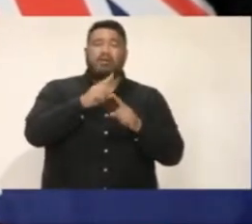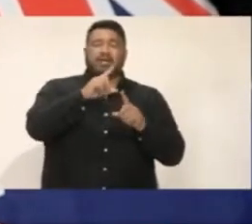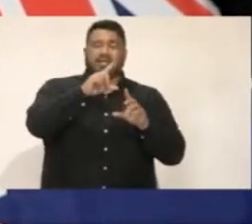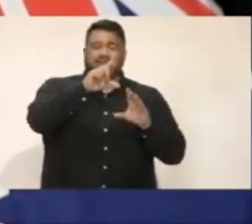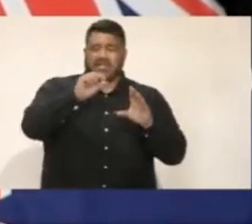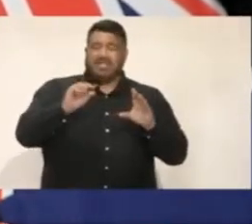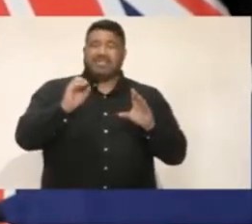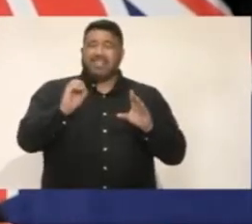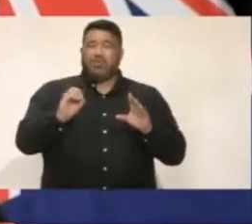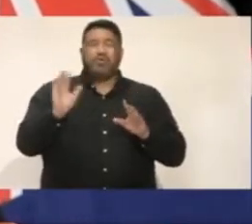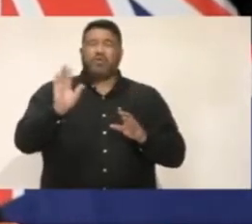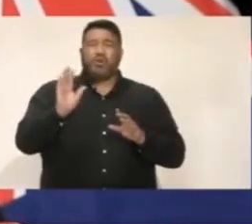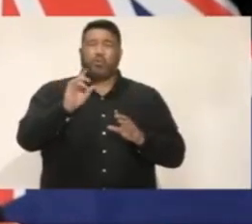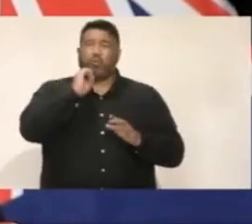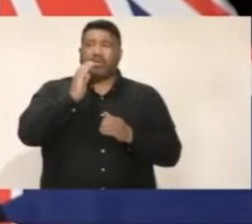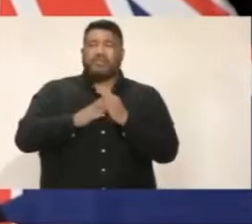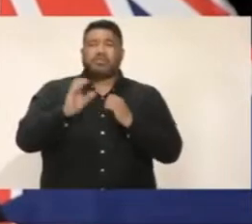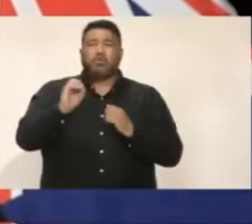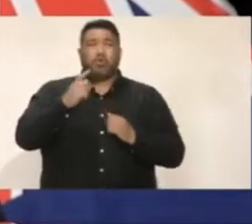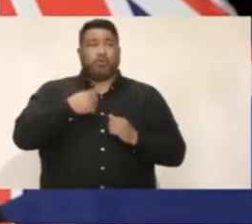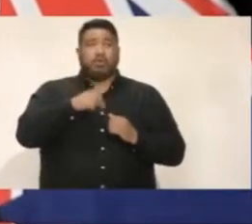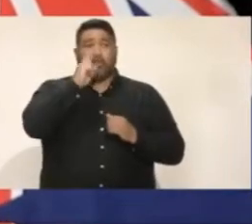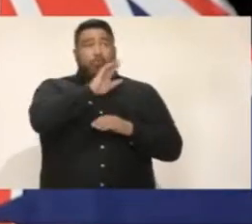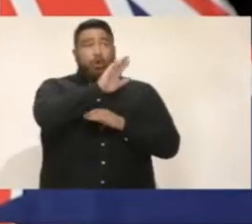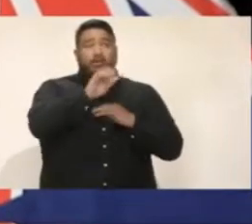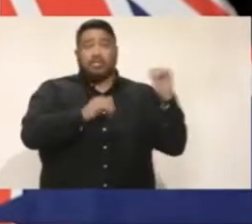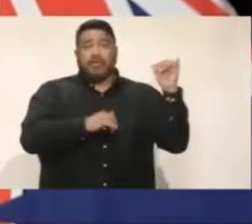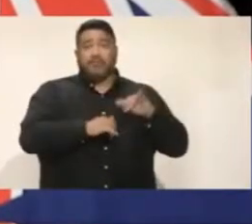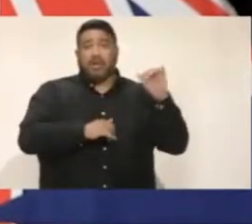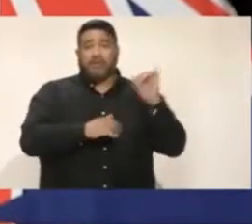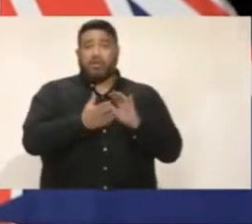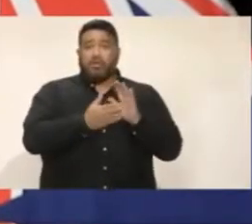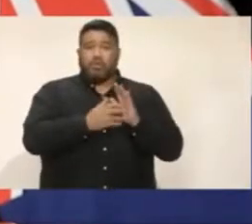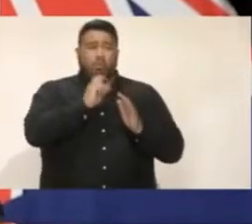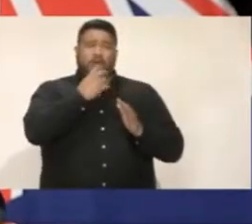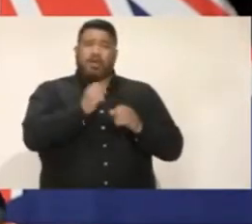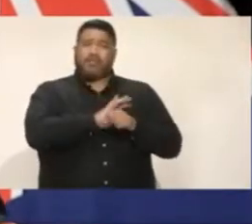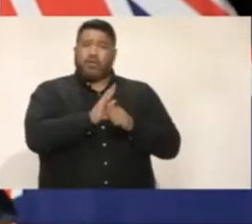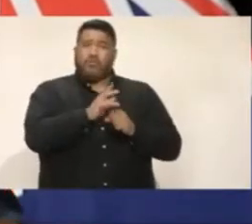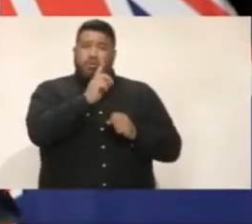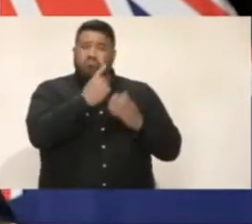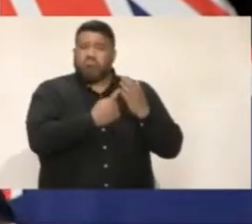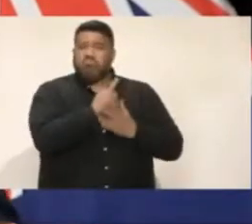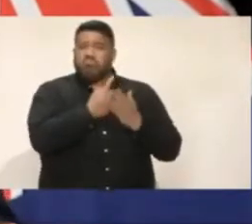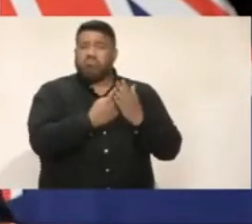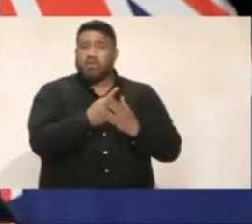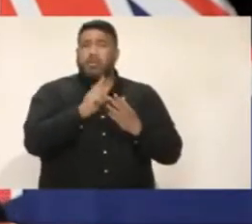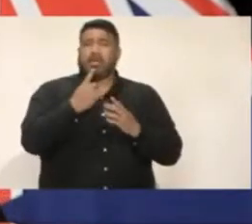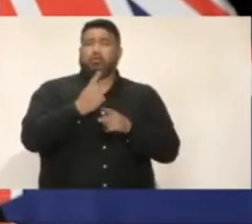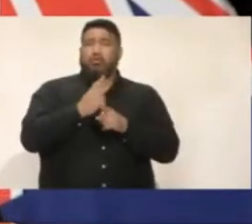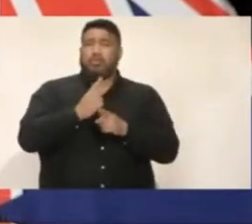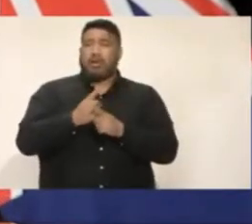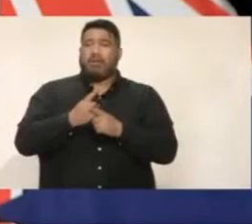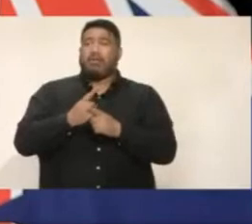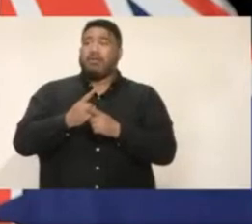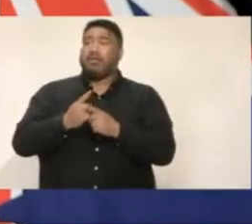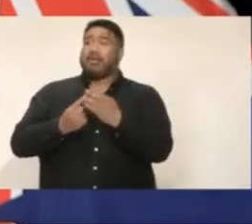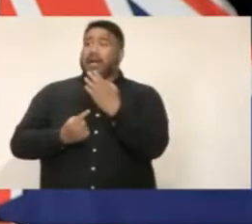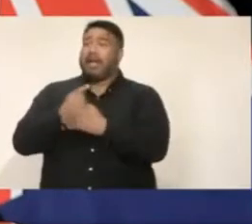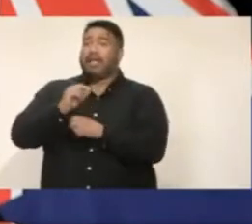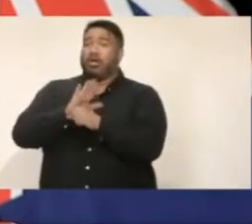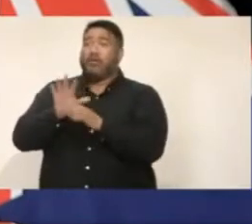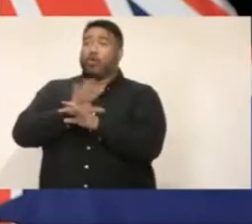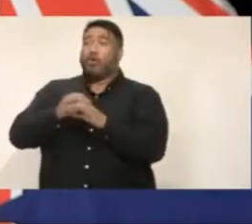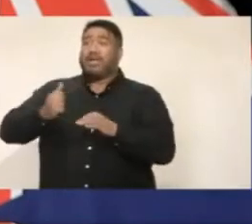managed isolation. Again, it's the expected versus unexpected cases. And for example, the